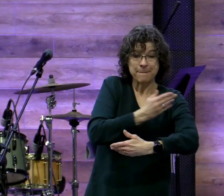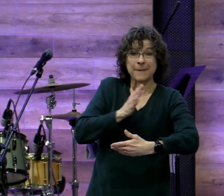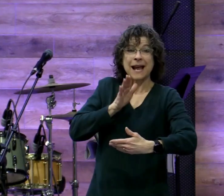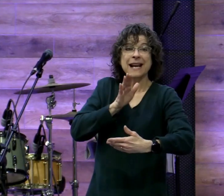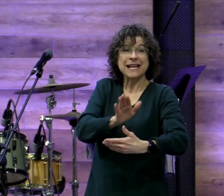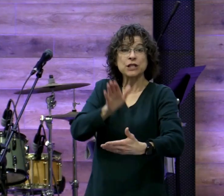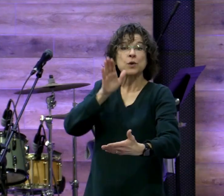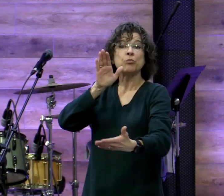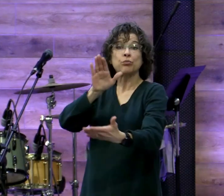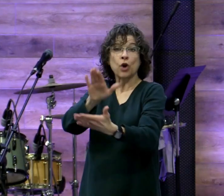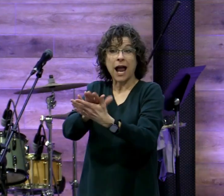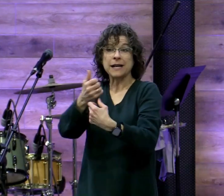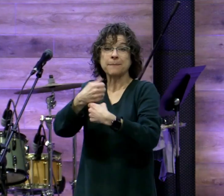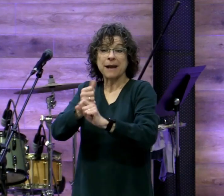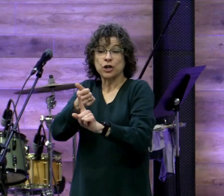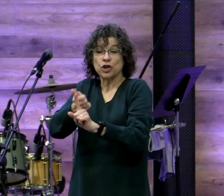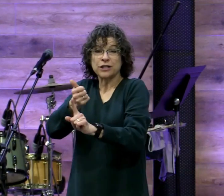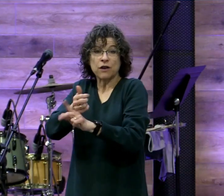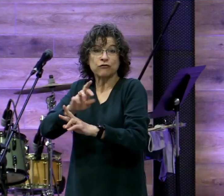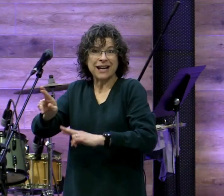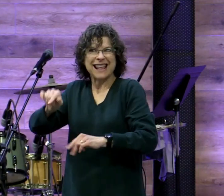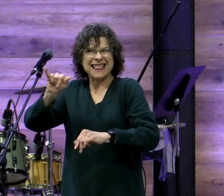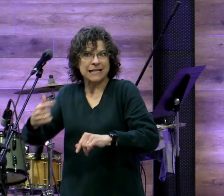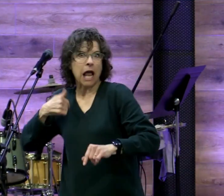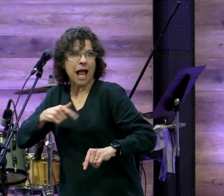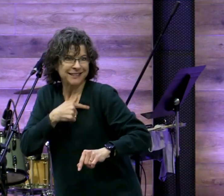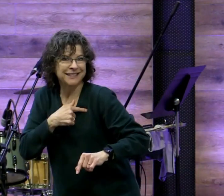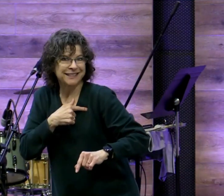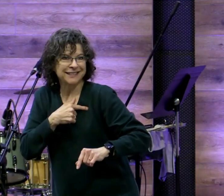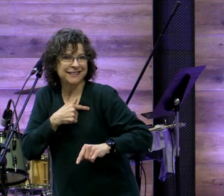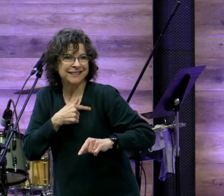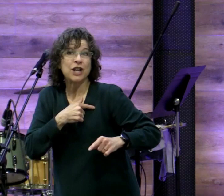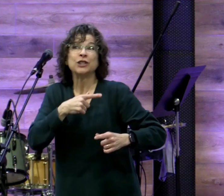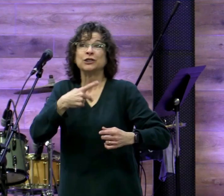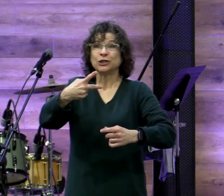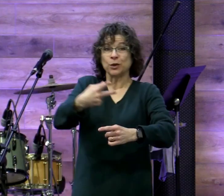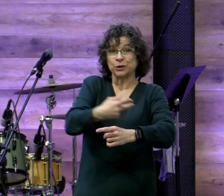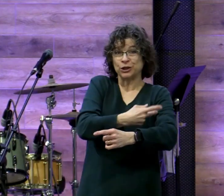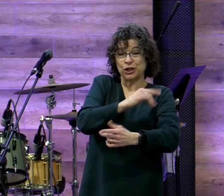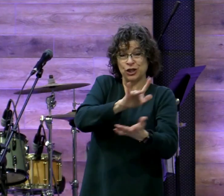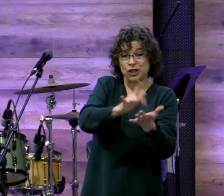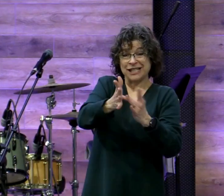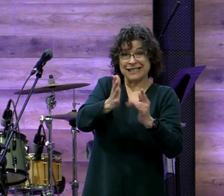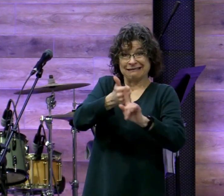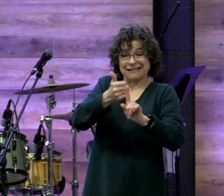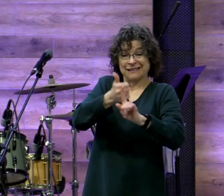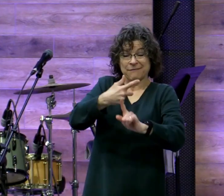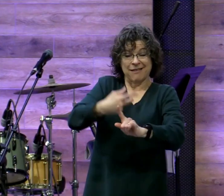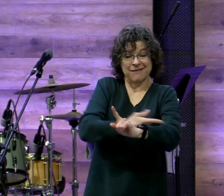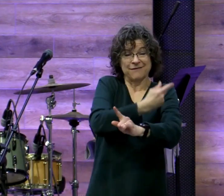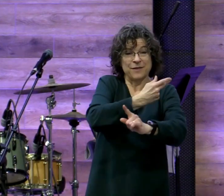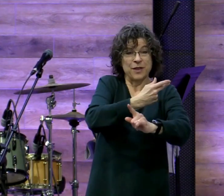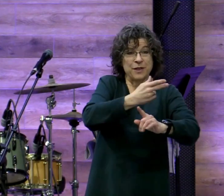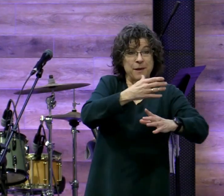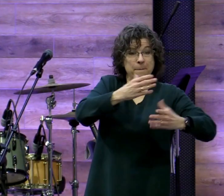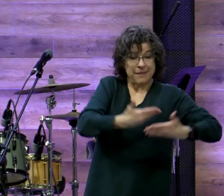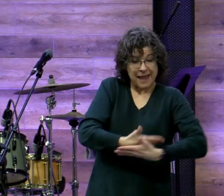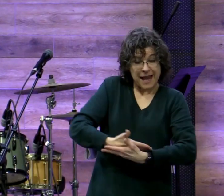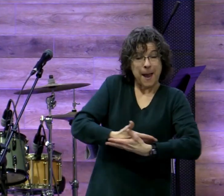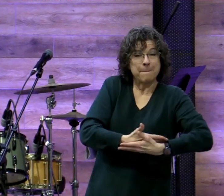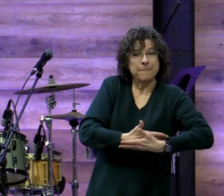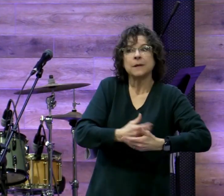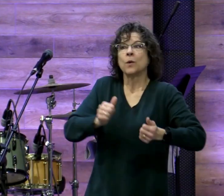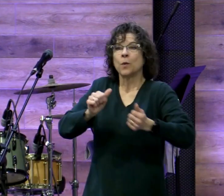made herself ready. That's us. It was granted her to clothe herself with fine linen, bright and pure, for the fine linen is the righteous deeds